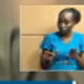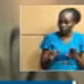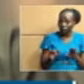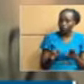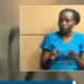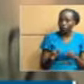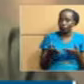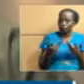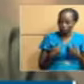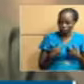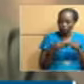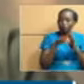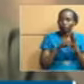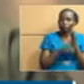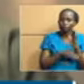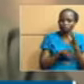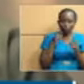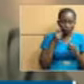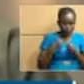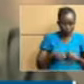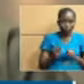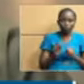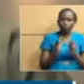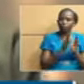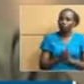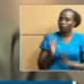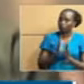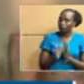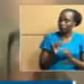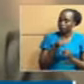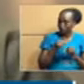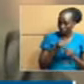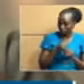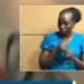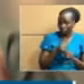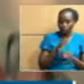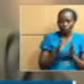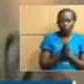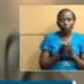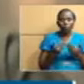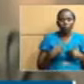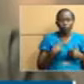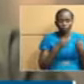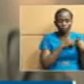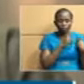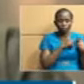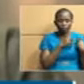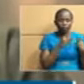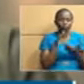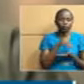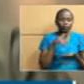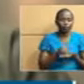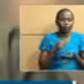the program of action plan of interventions, and it maps out responsibility and accountability centers.